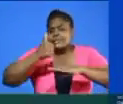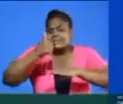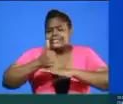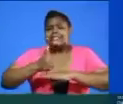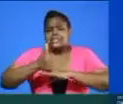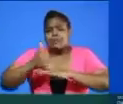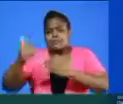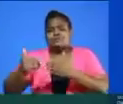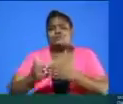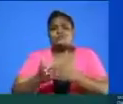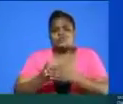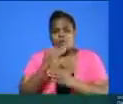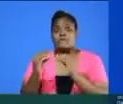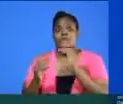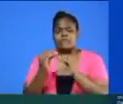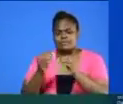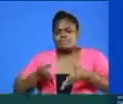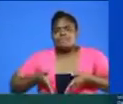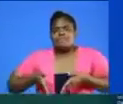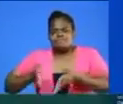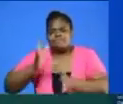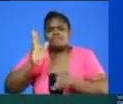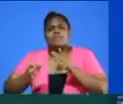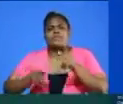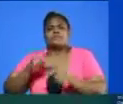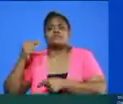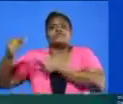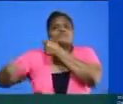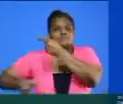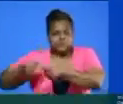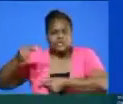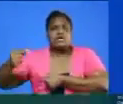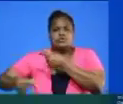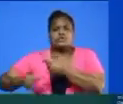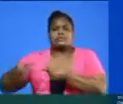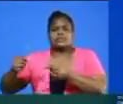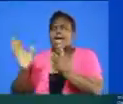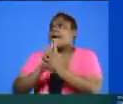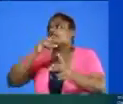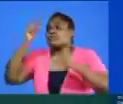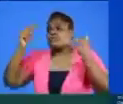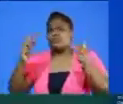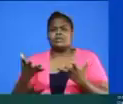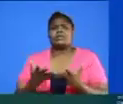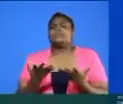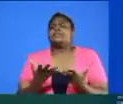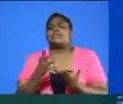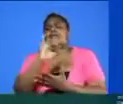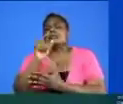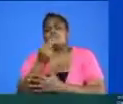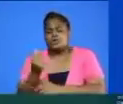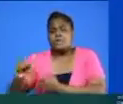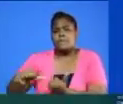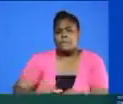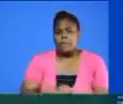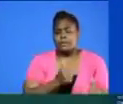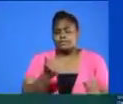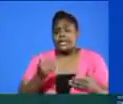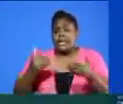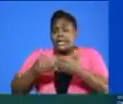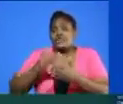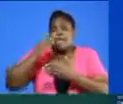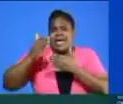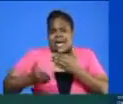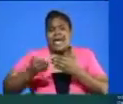places and restore the paths of many generation. Hallelujah! There shall be a John the Baptist in the